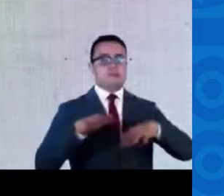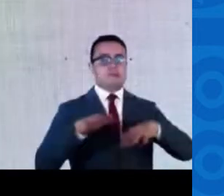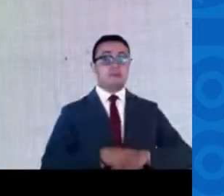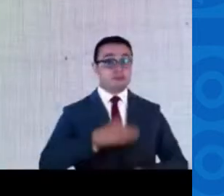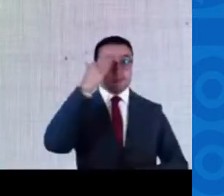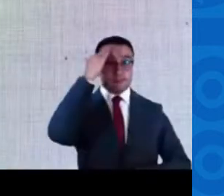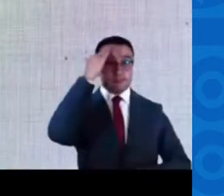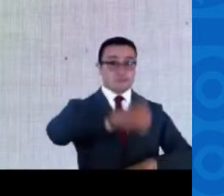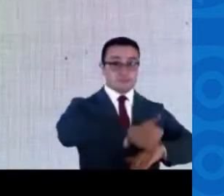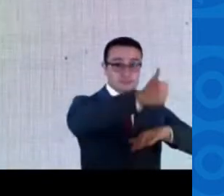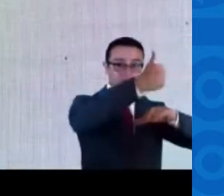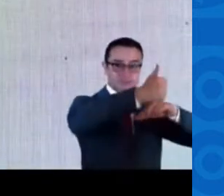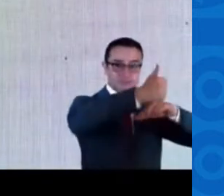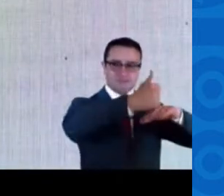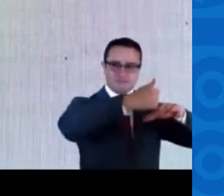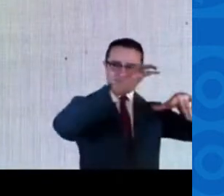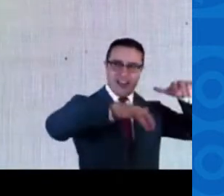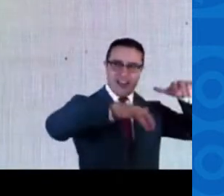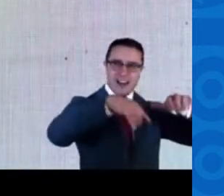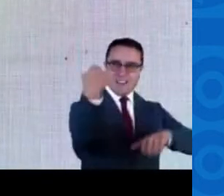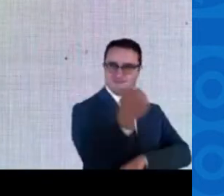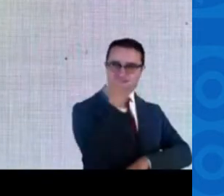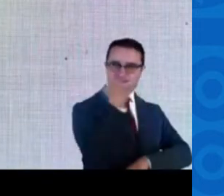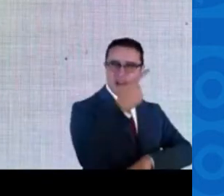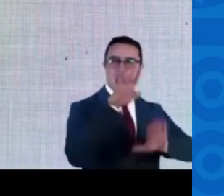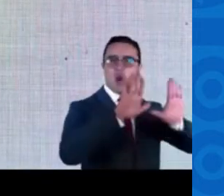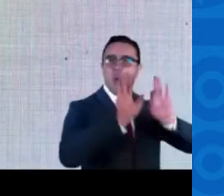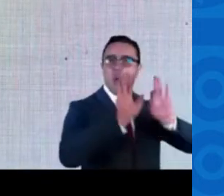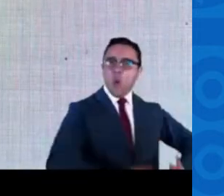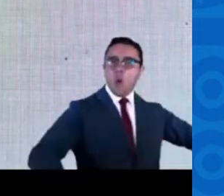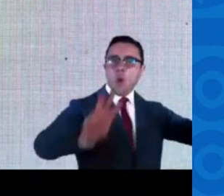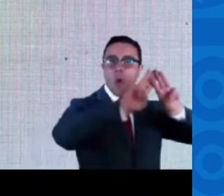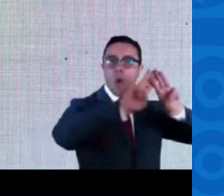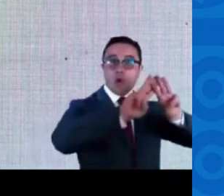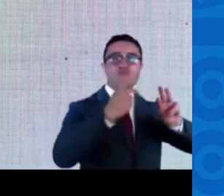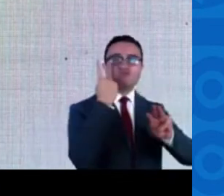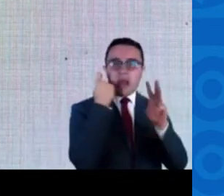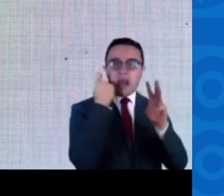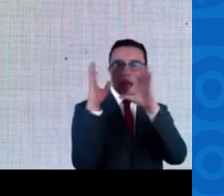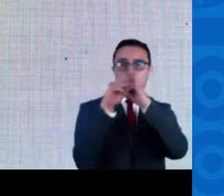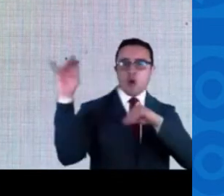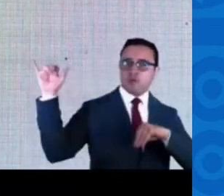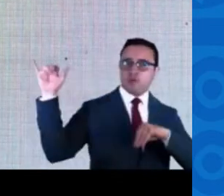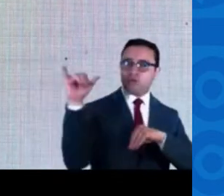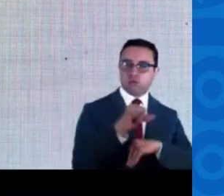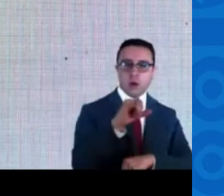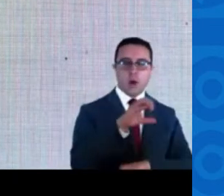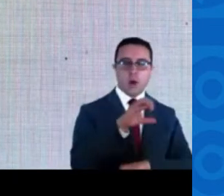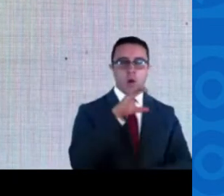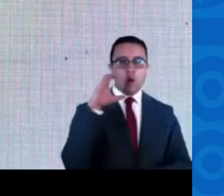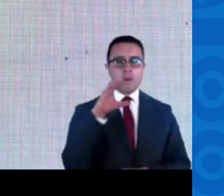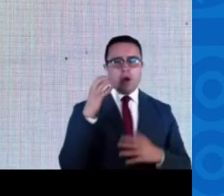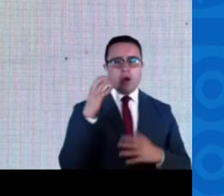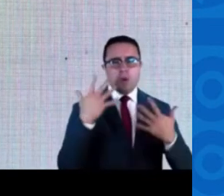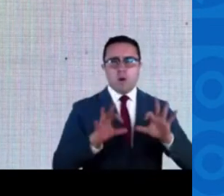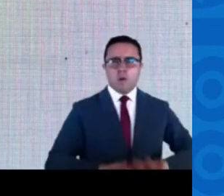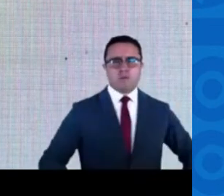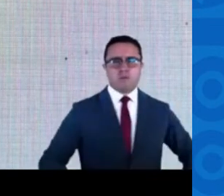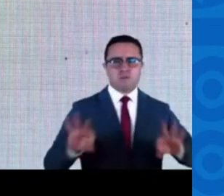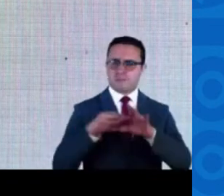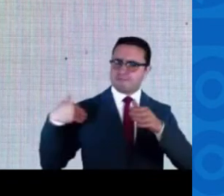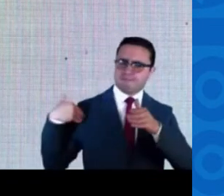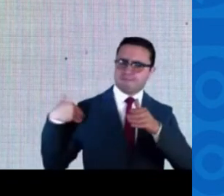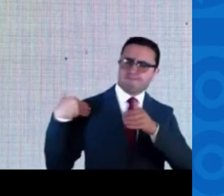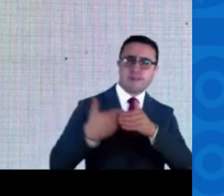a few minutes ago. You know that the General Secretary of the UN arrived last night in Colombia in an important visit